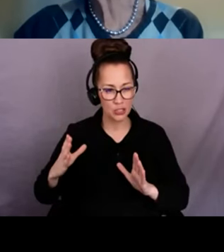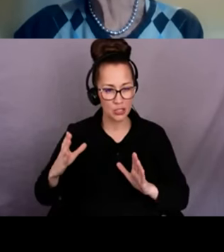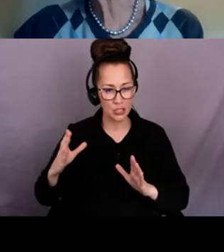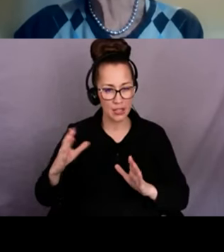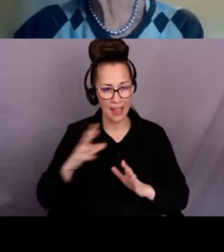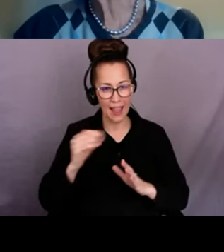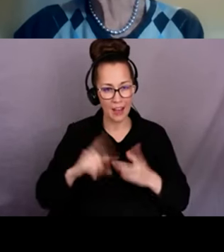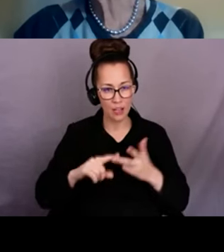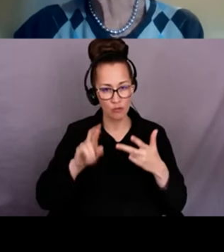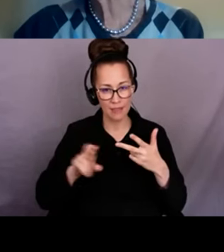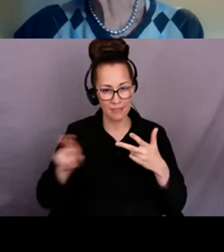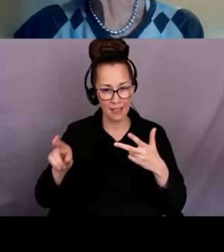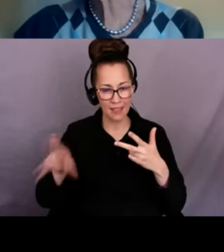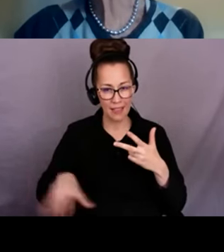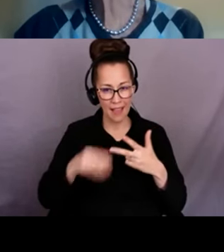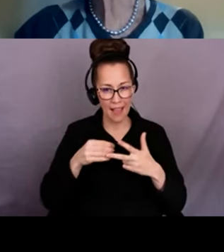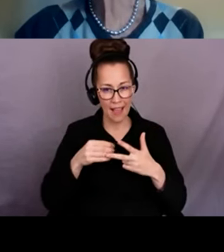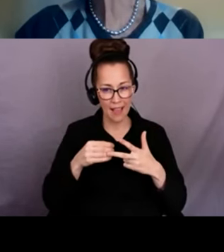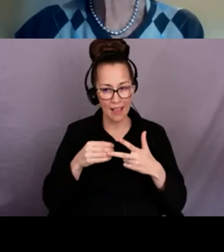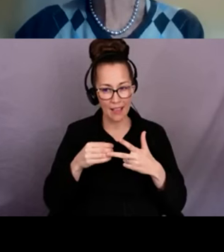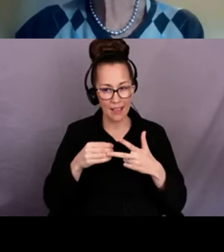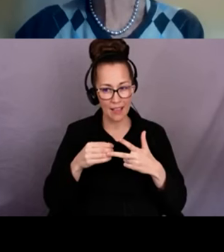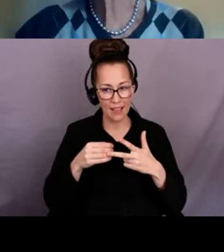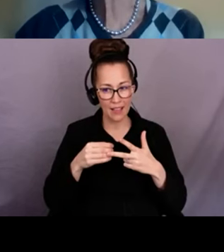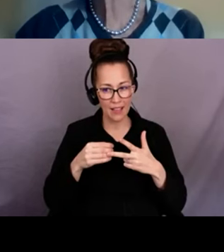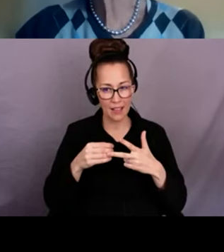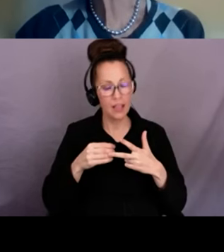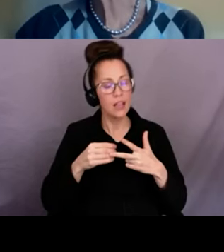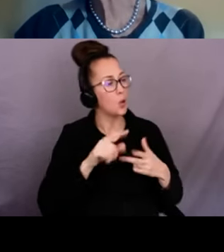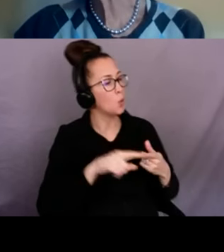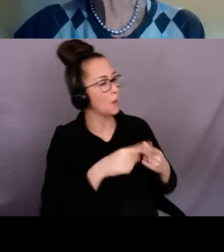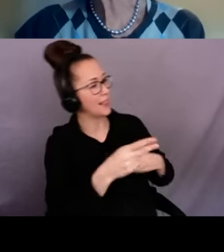Russell? Once they share their cameras, yes. Okay,